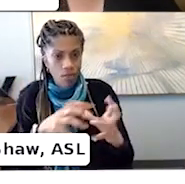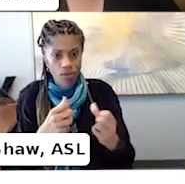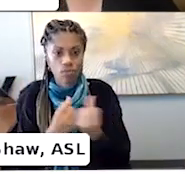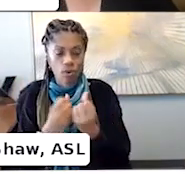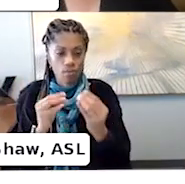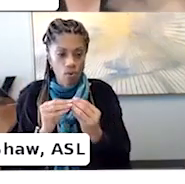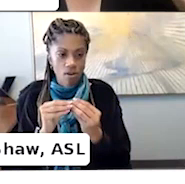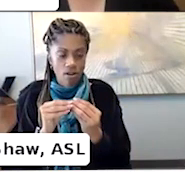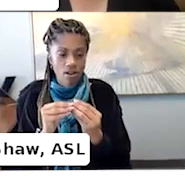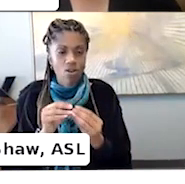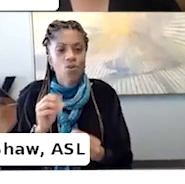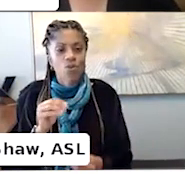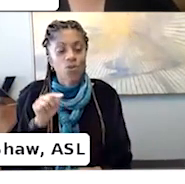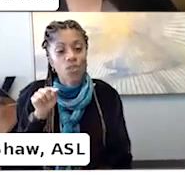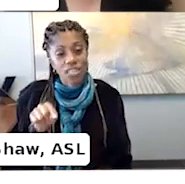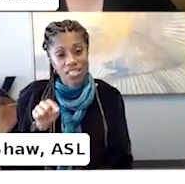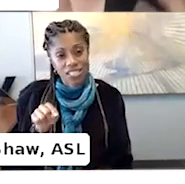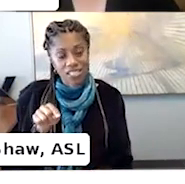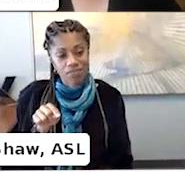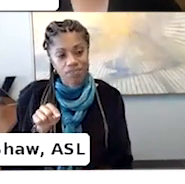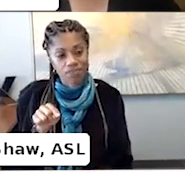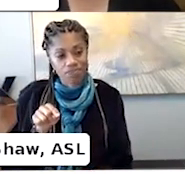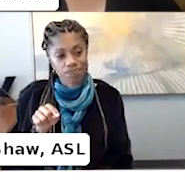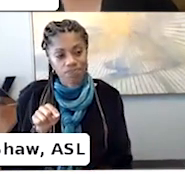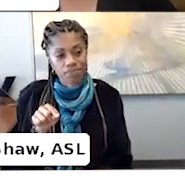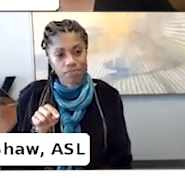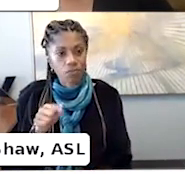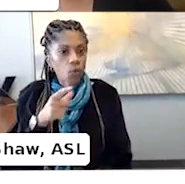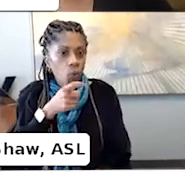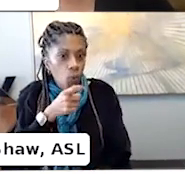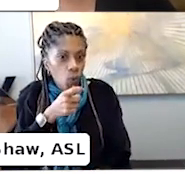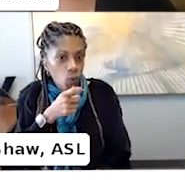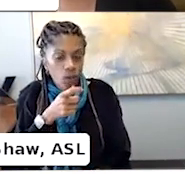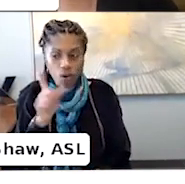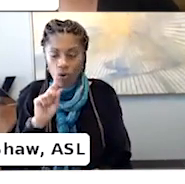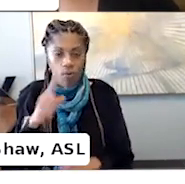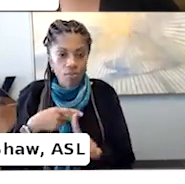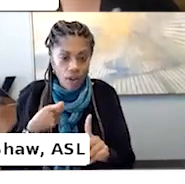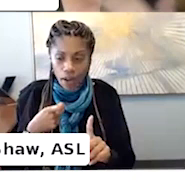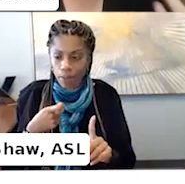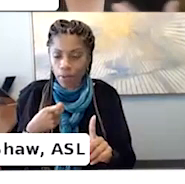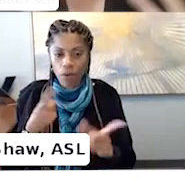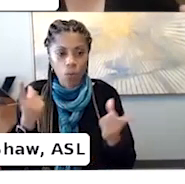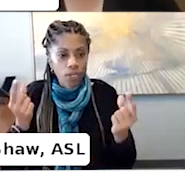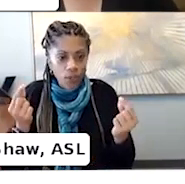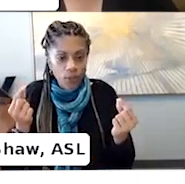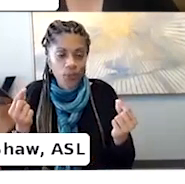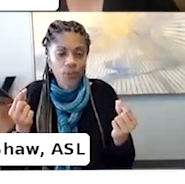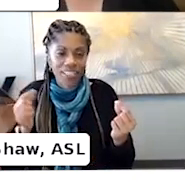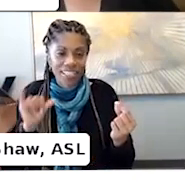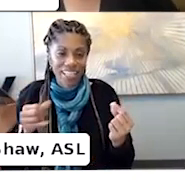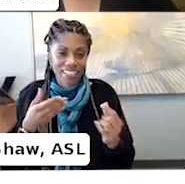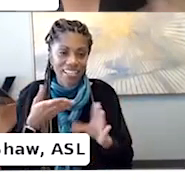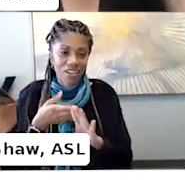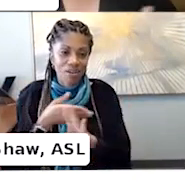a little bit of this sort of just grounding in who we are and where we come from. And we certainly cannot